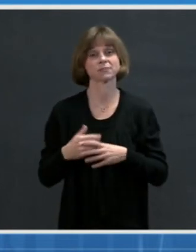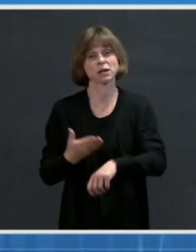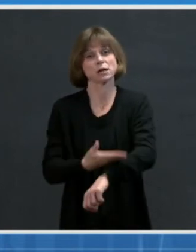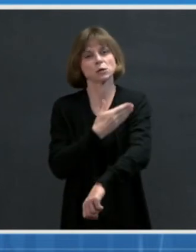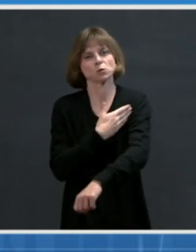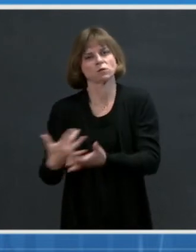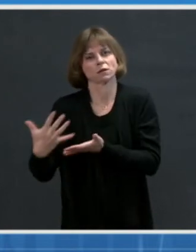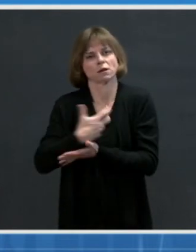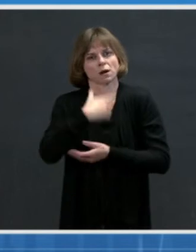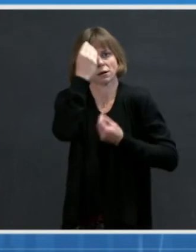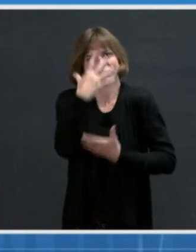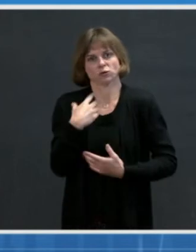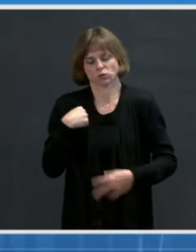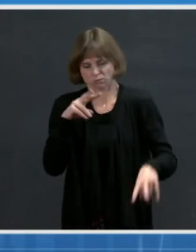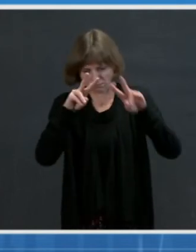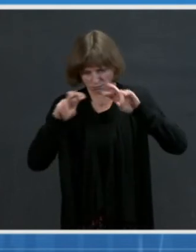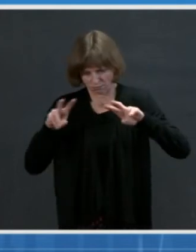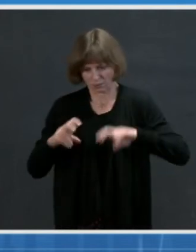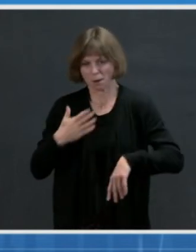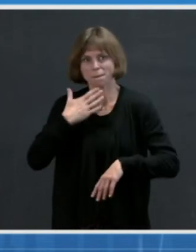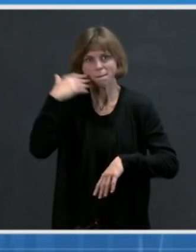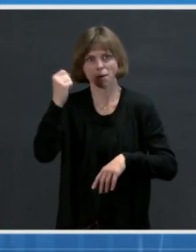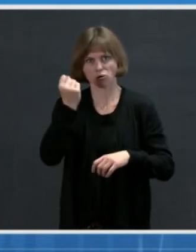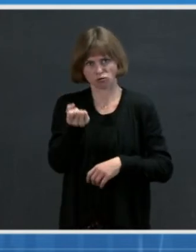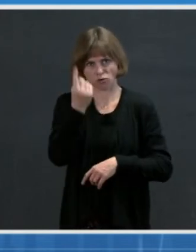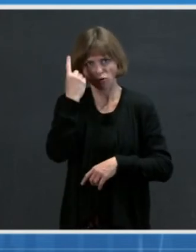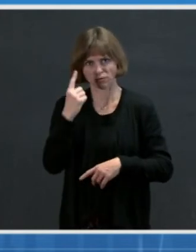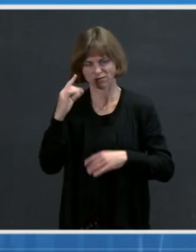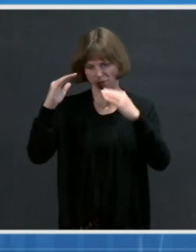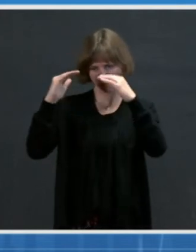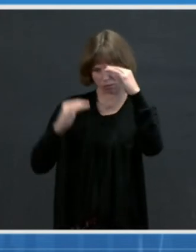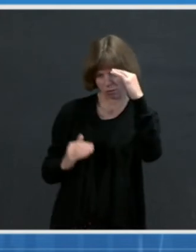the inequities currently experienced.